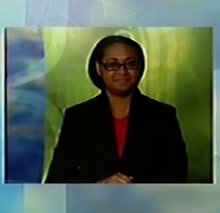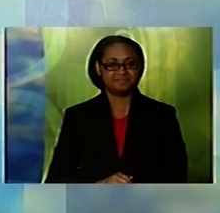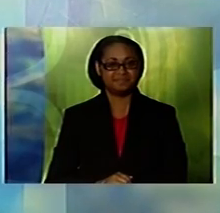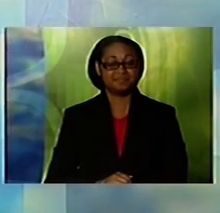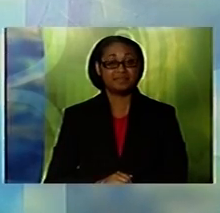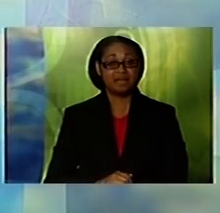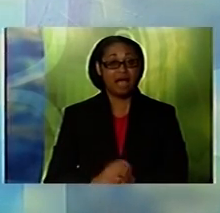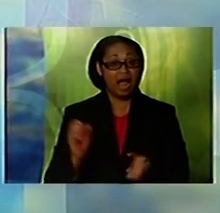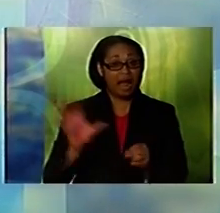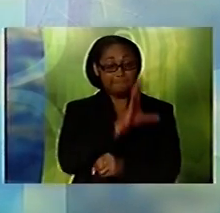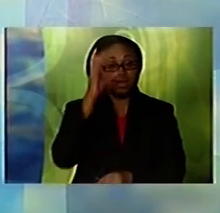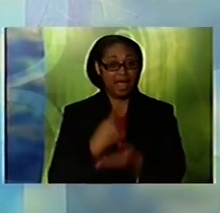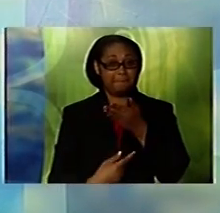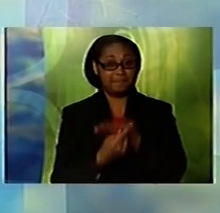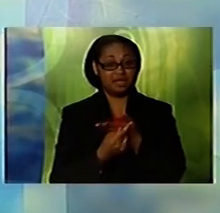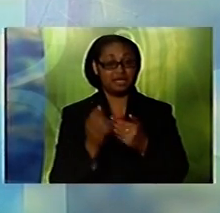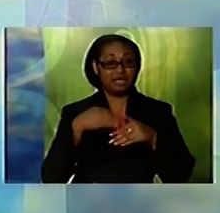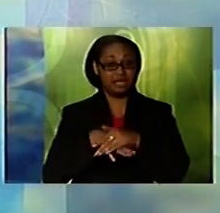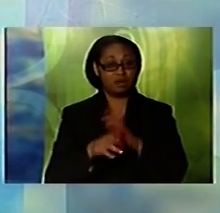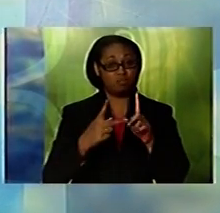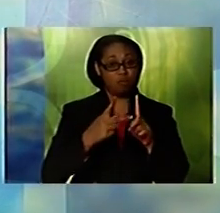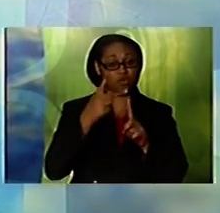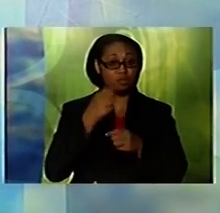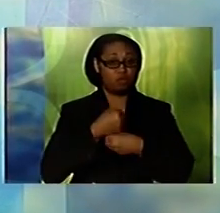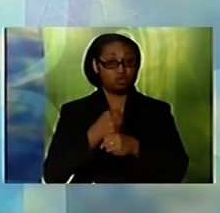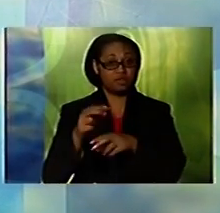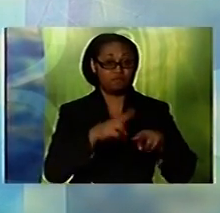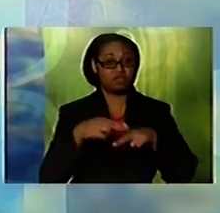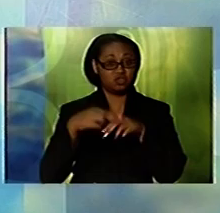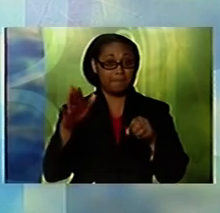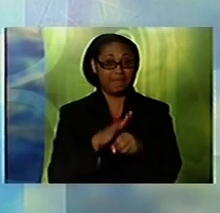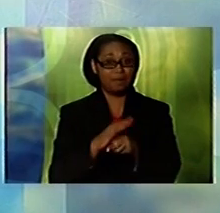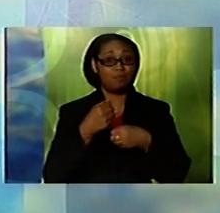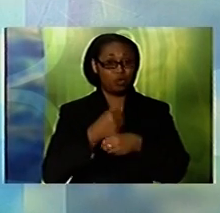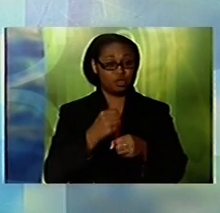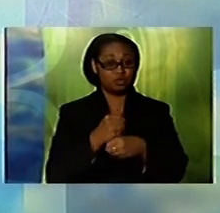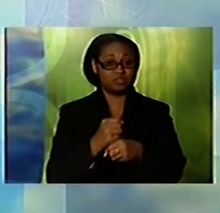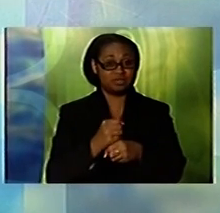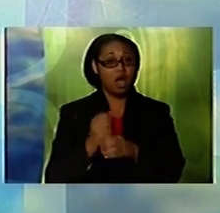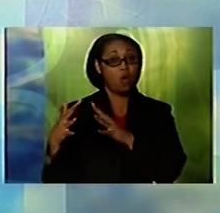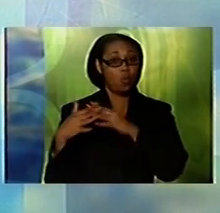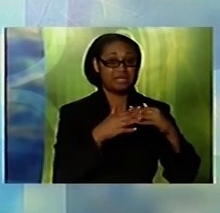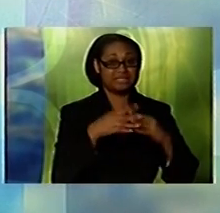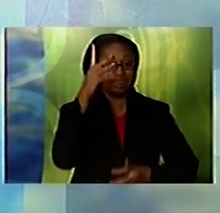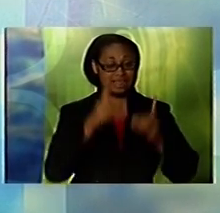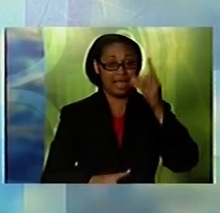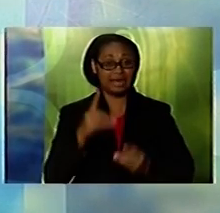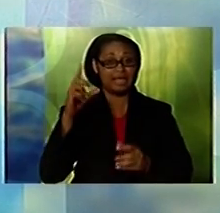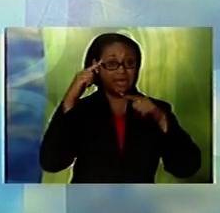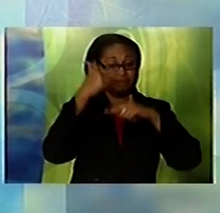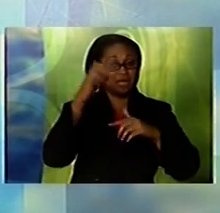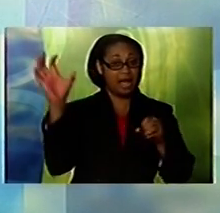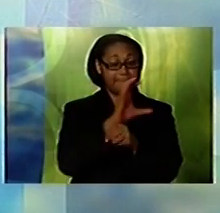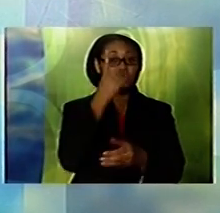A local company is making headway in promoting and producing Fiji-made products. The new Western Dairy Limited, located in Nadi,